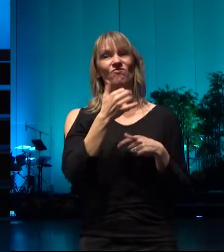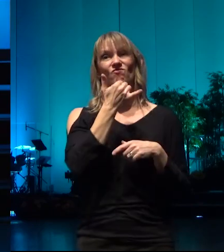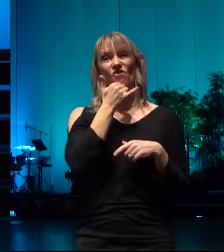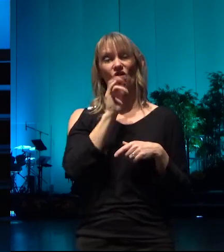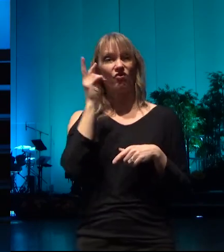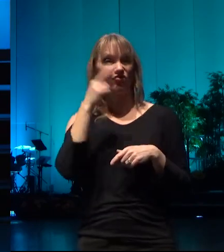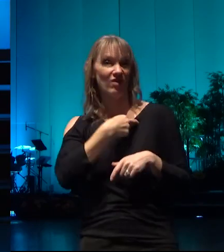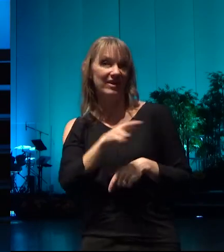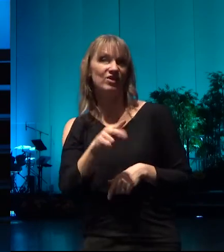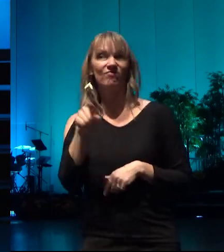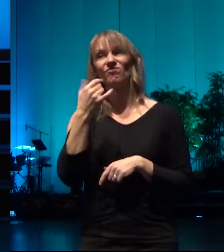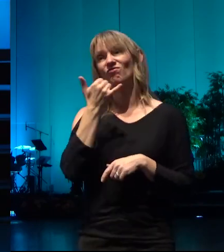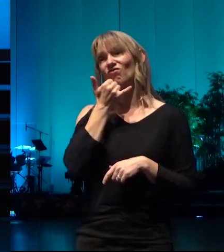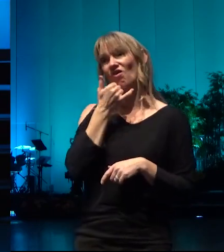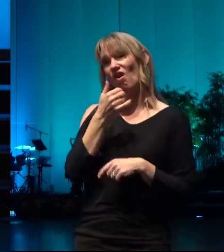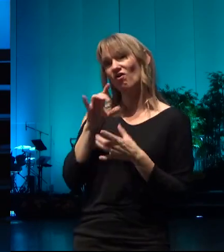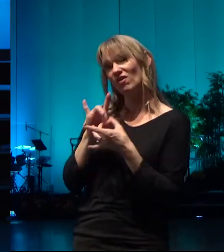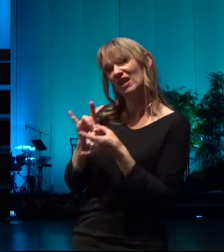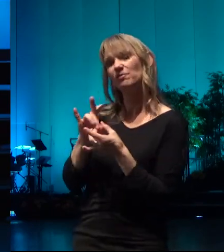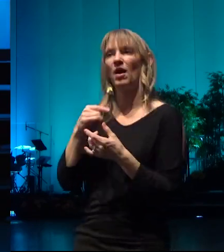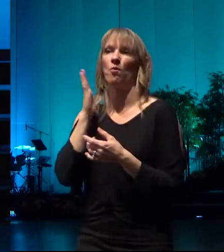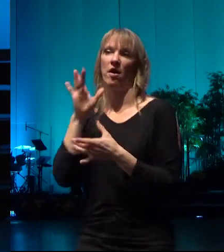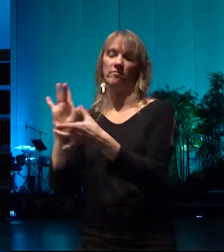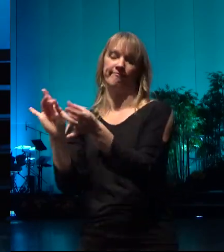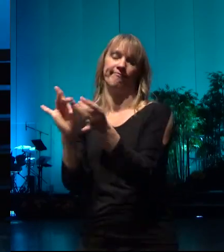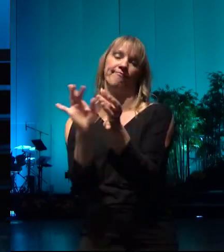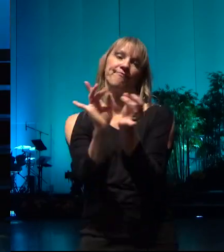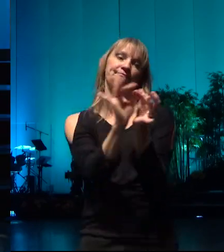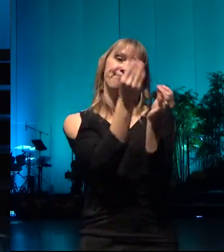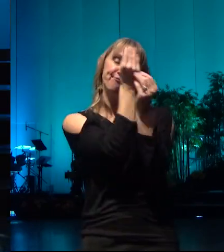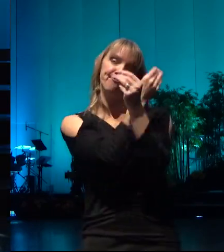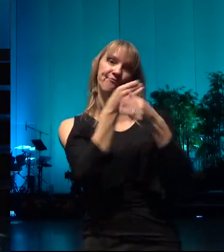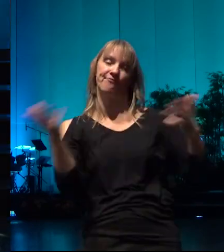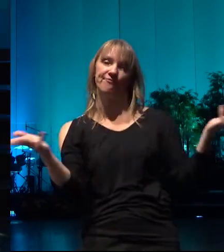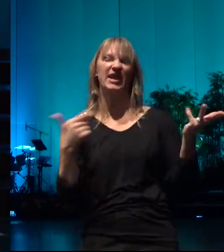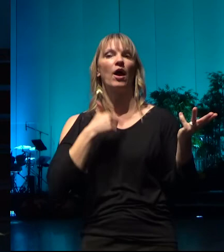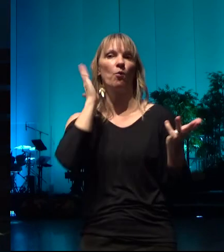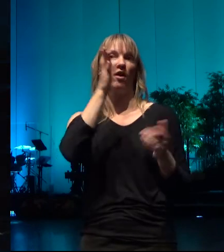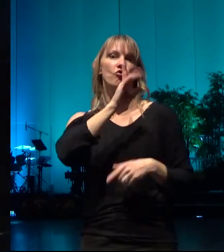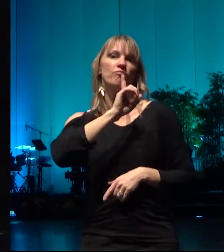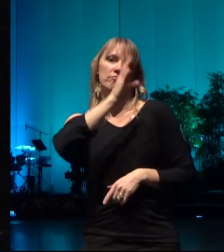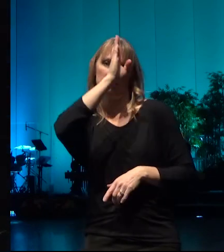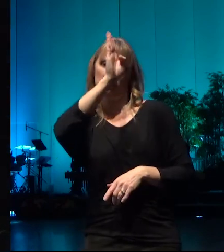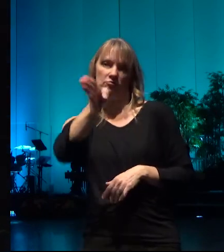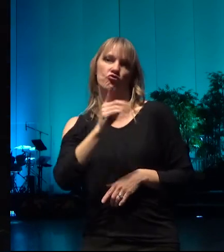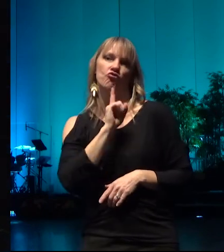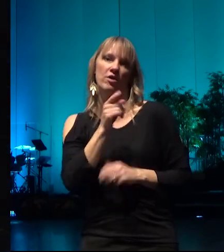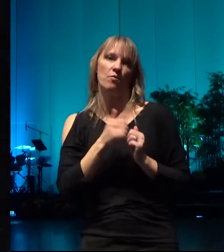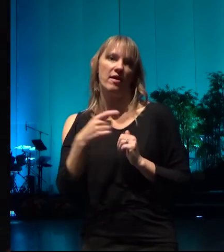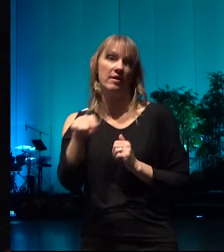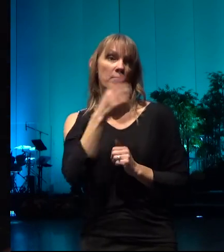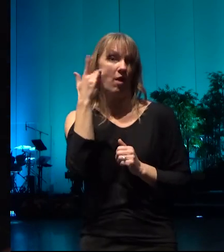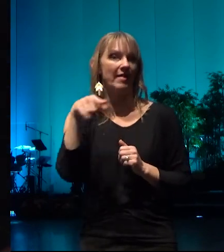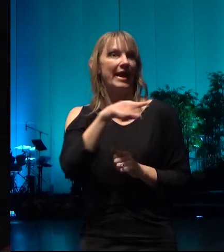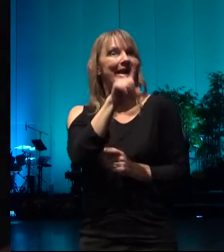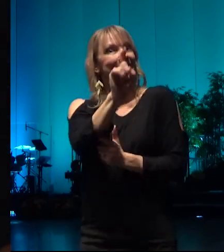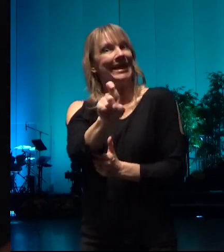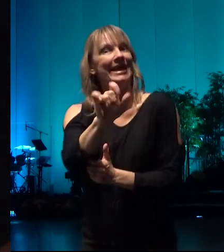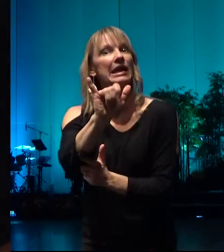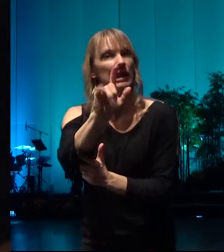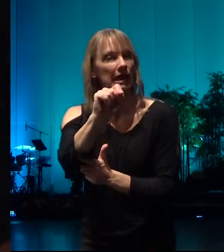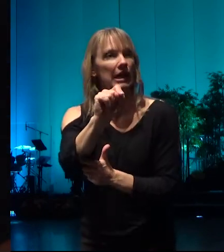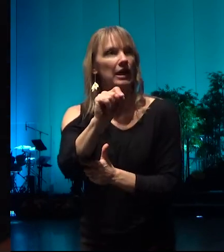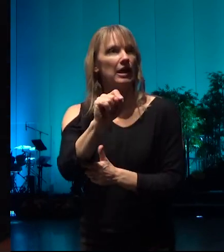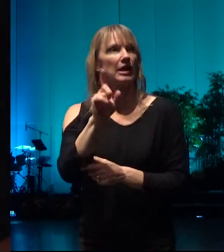in the wrong religion. They're in the wrong relationship, and I'm going to tell them all about it. I'm going to be real with them because they need some real